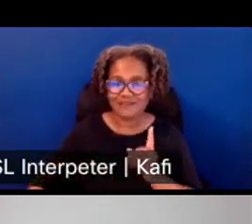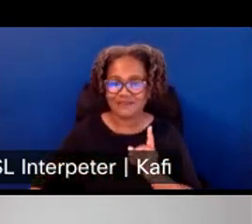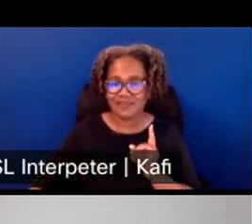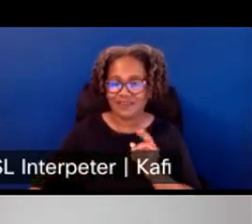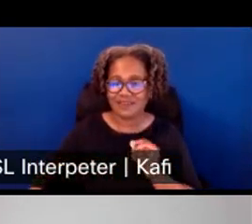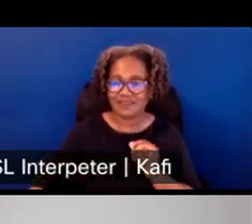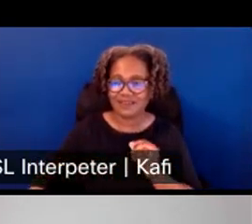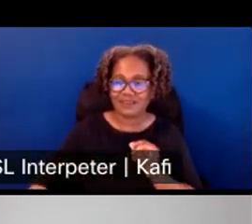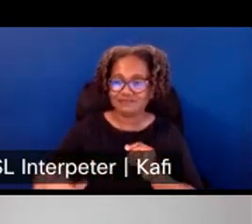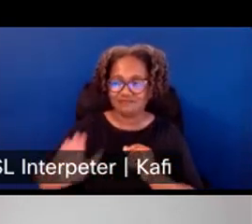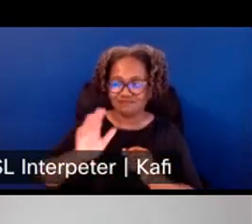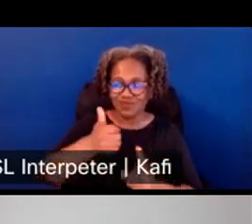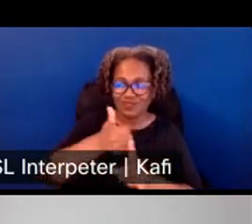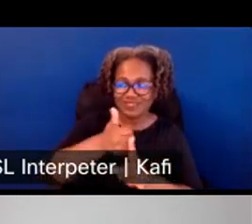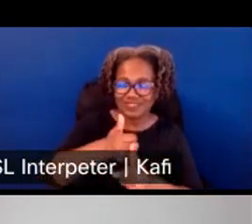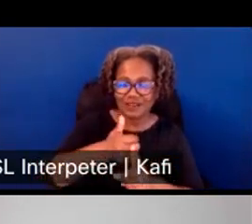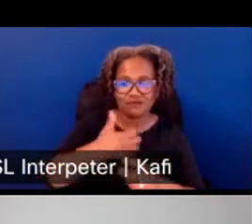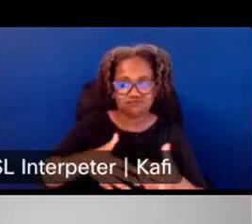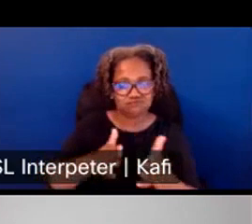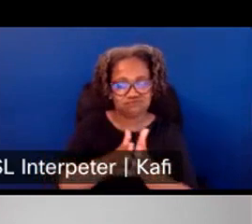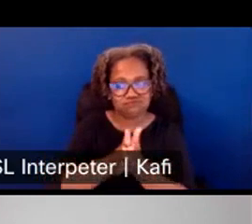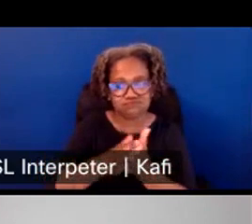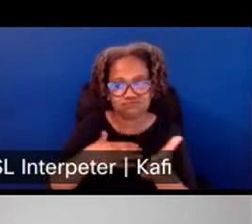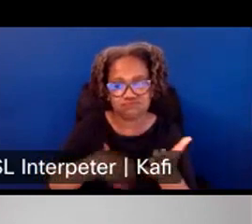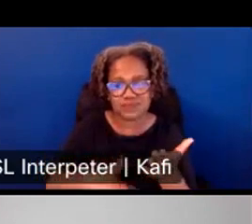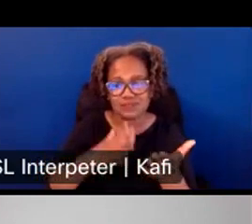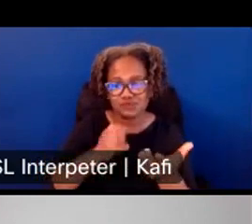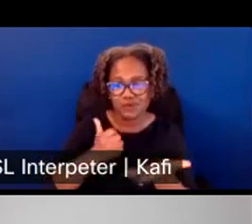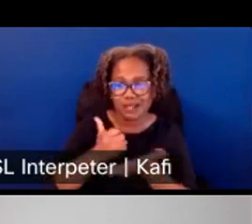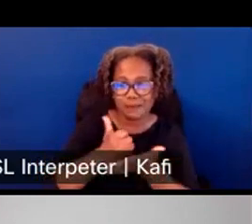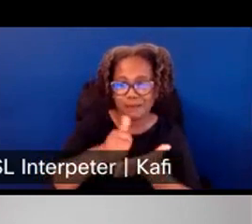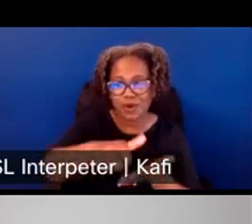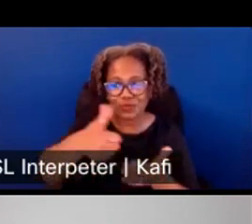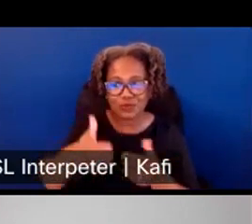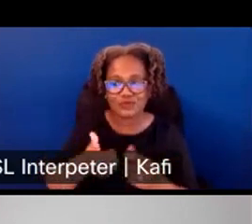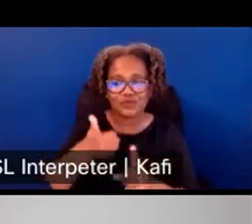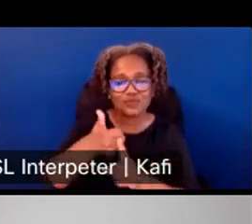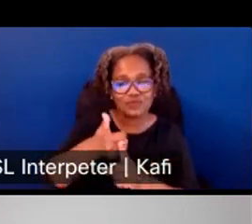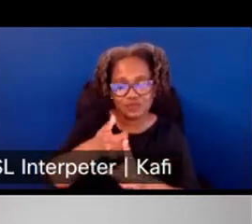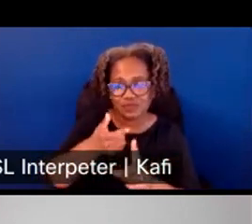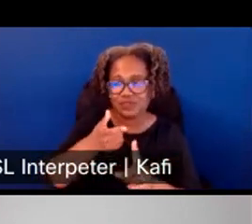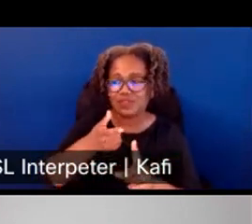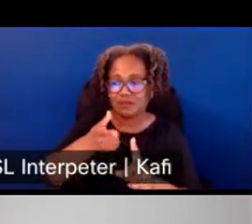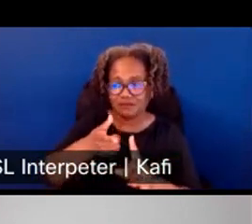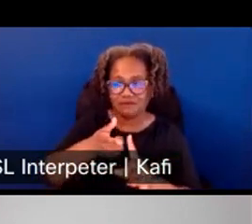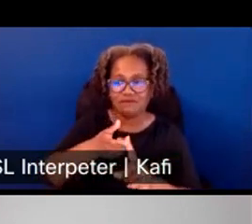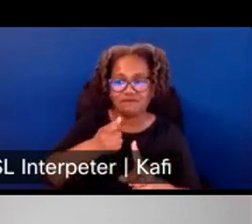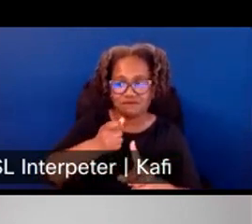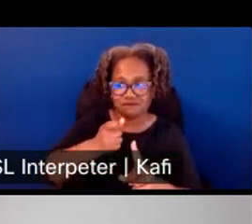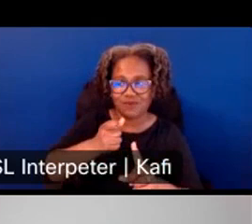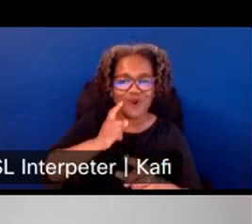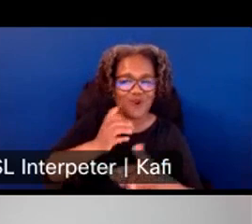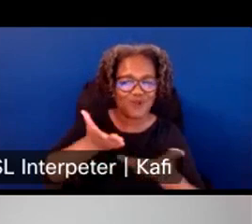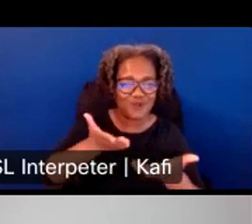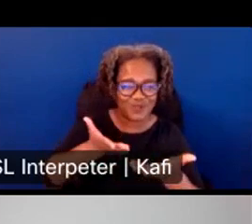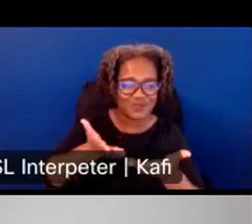age. After high school, she attended the University of North Carolina at Chapel Hill, earning a BA in psychology and early